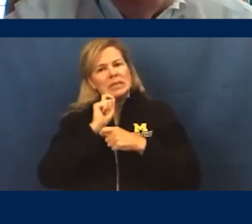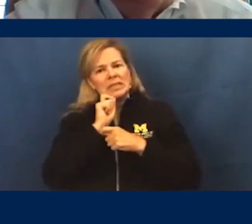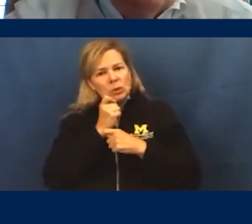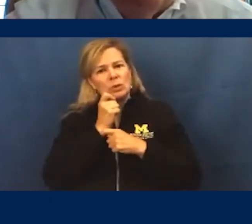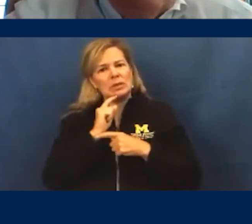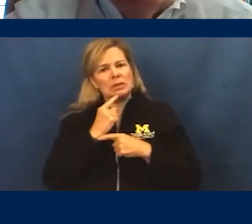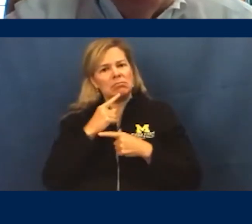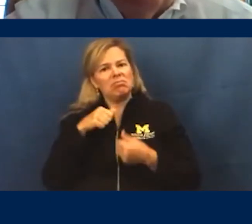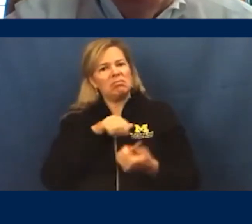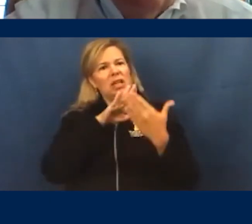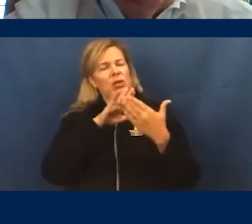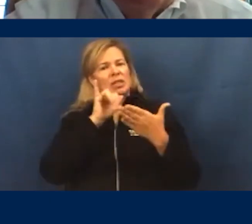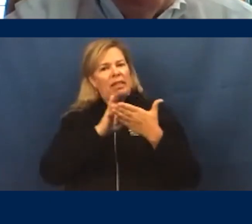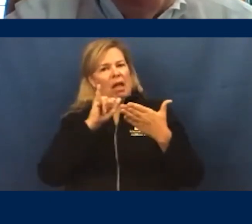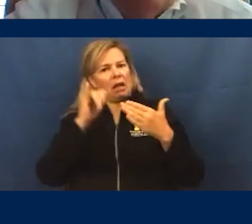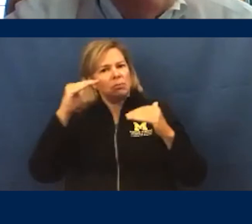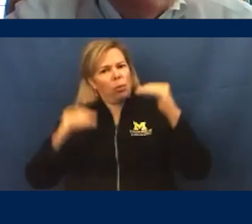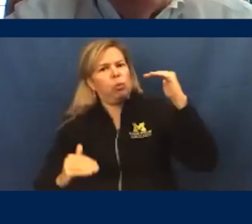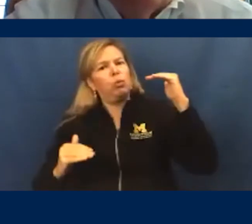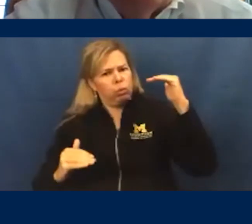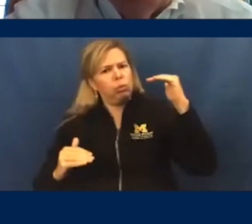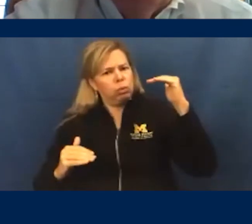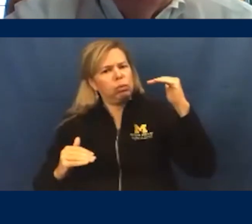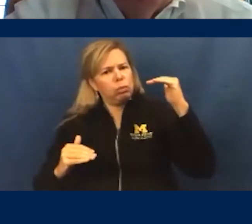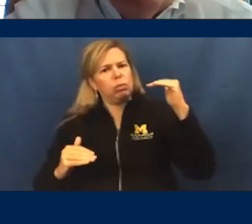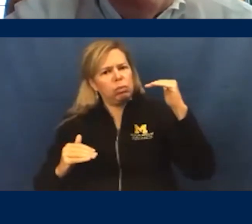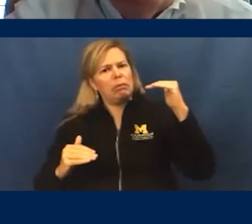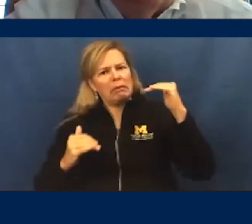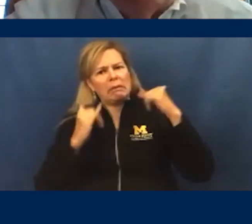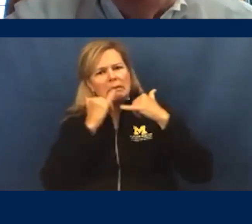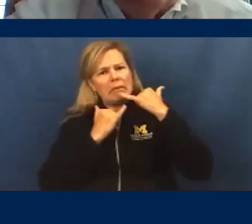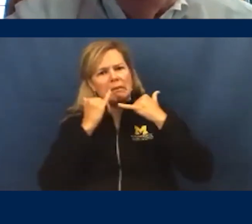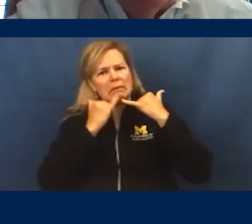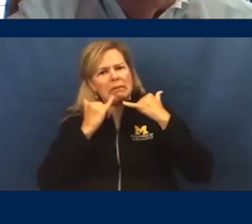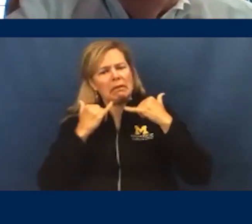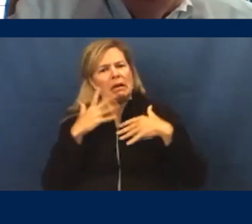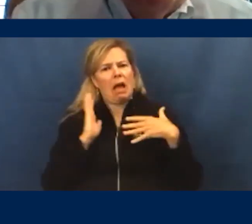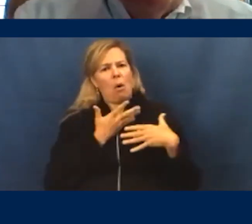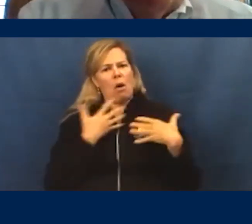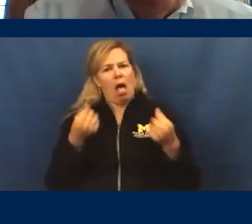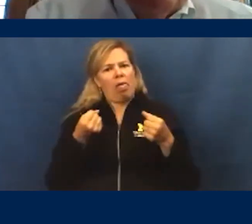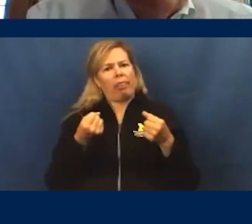disparities that really have plagued our healthcare system for many, many years. Thank you.